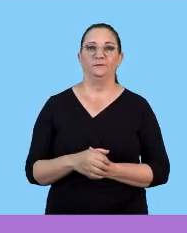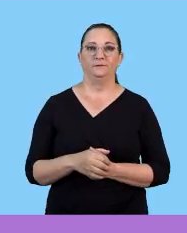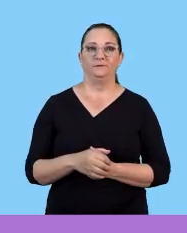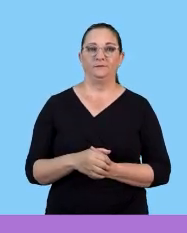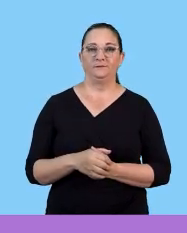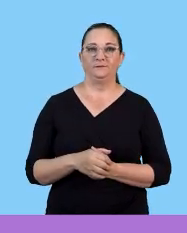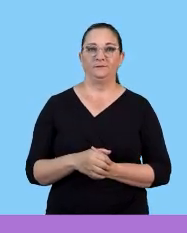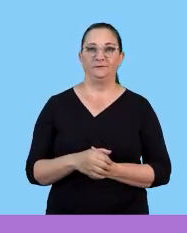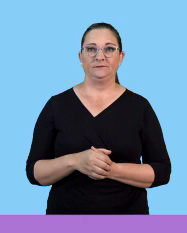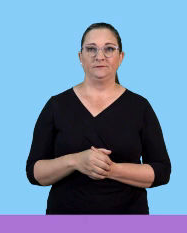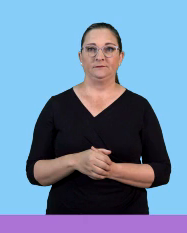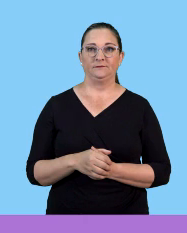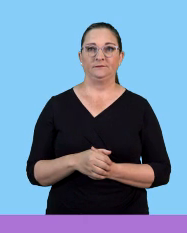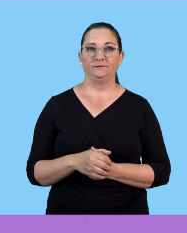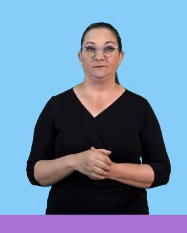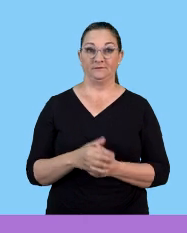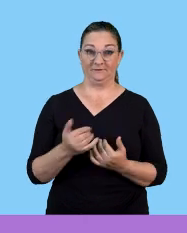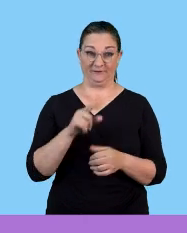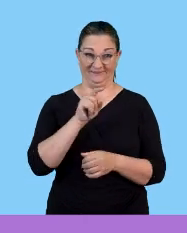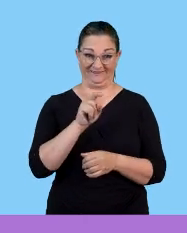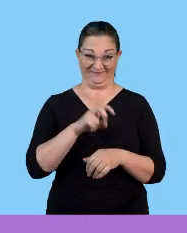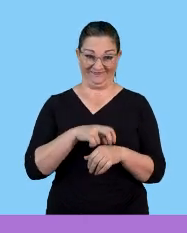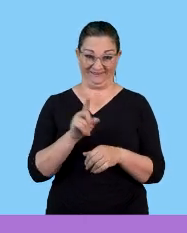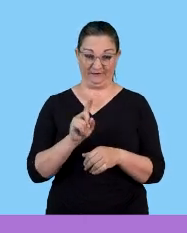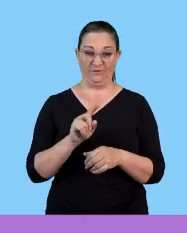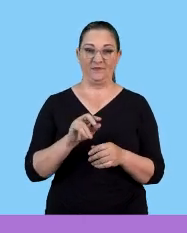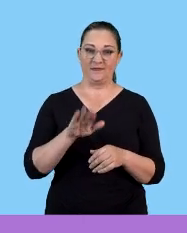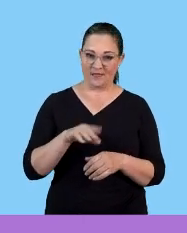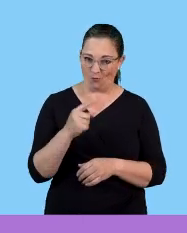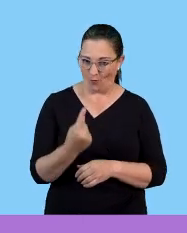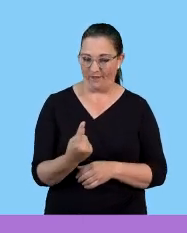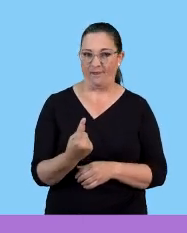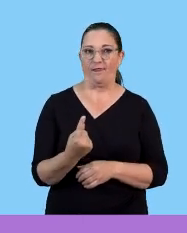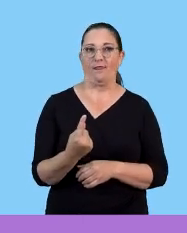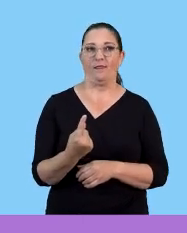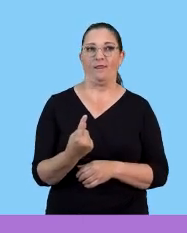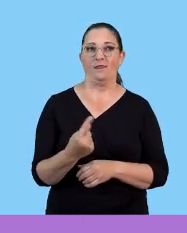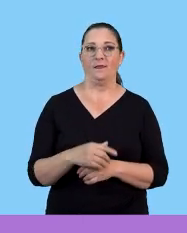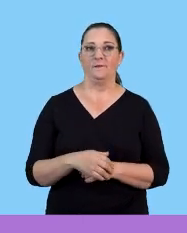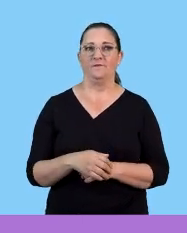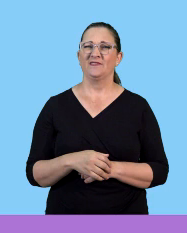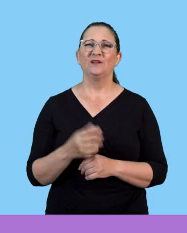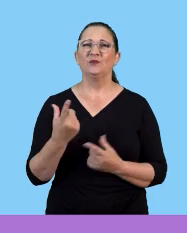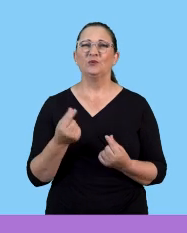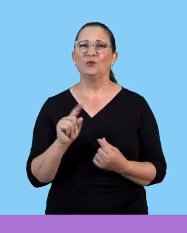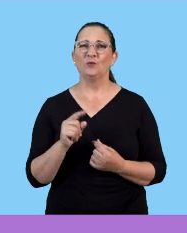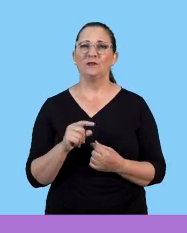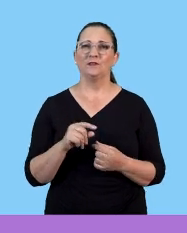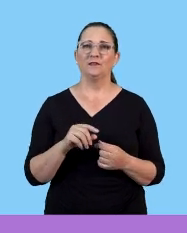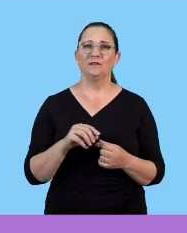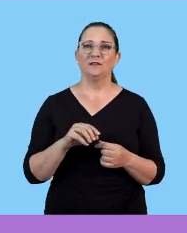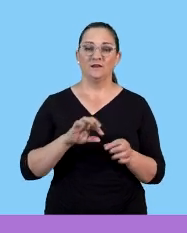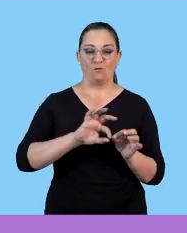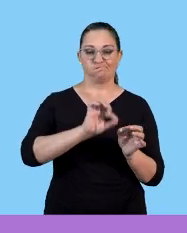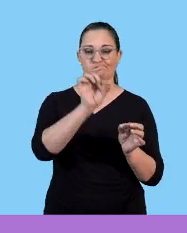there. Oh, still around. So to do this piece, step one, there it is. All right, what do we need to